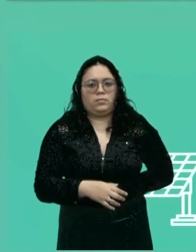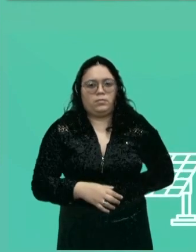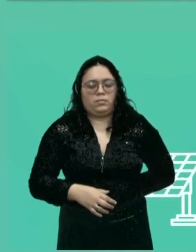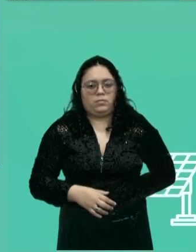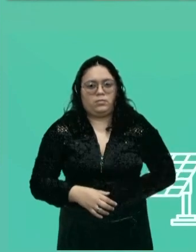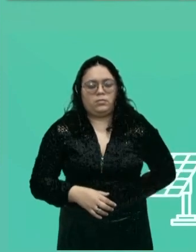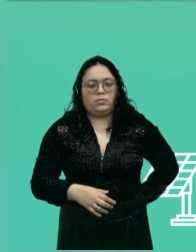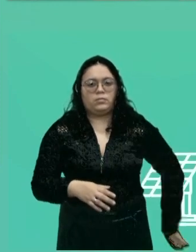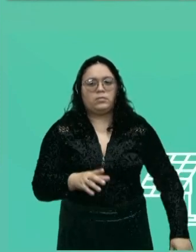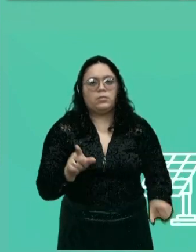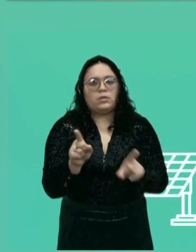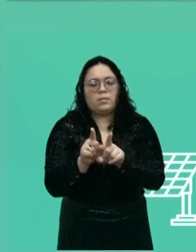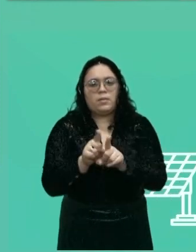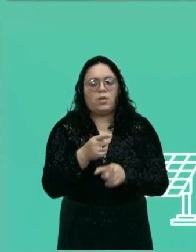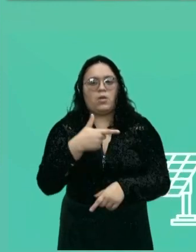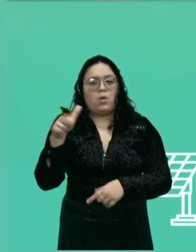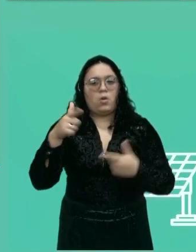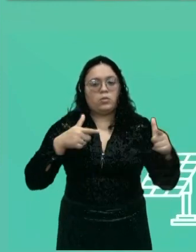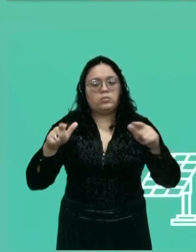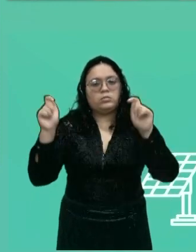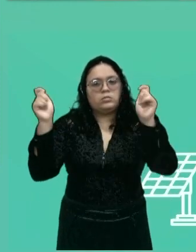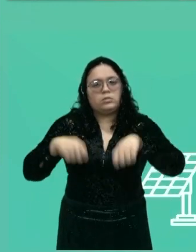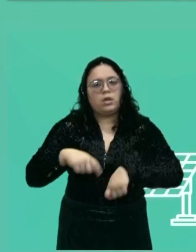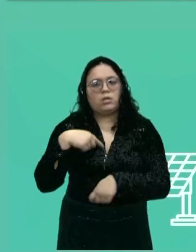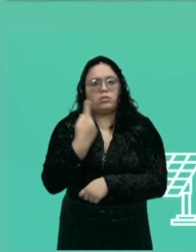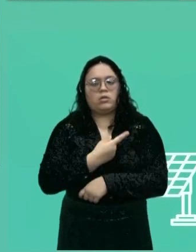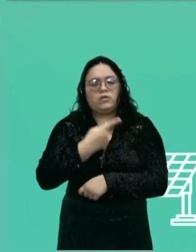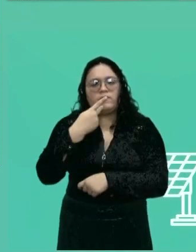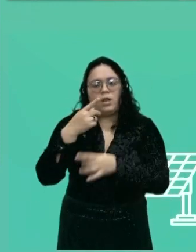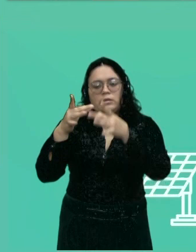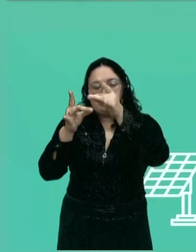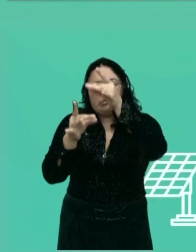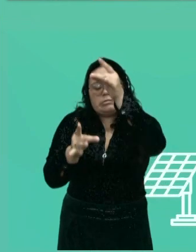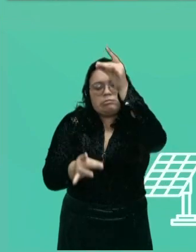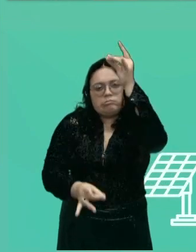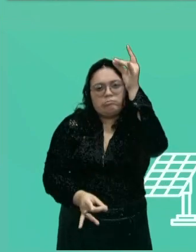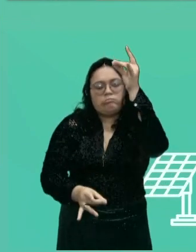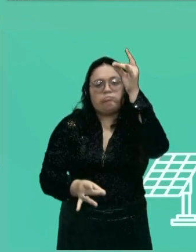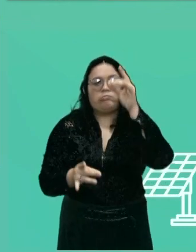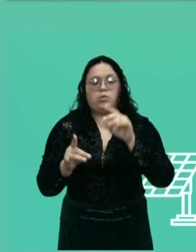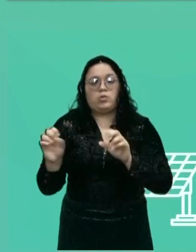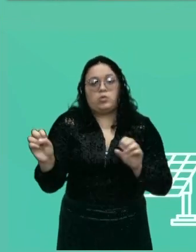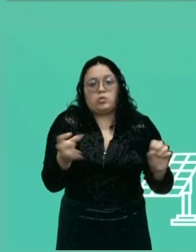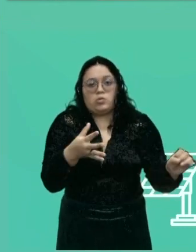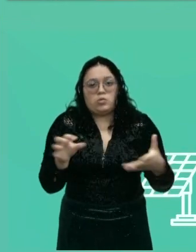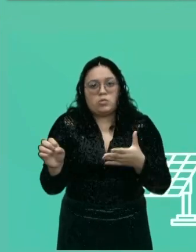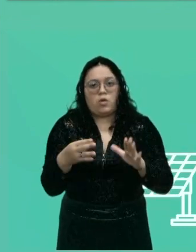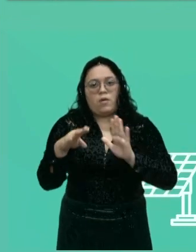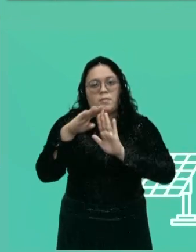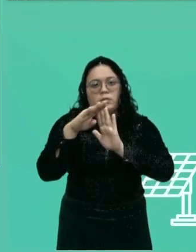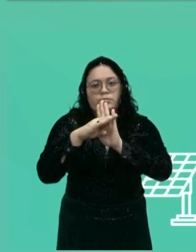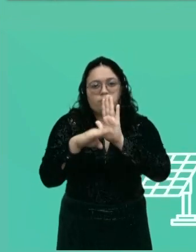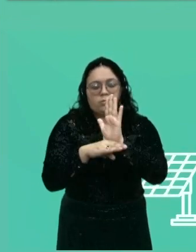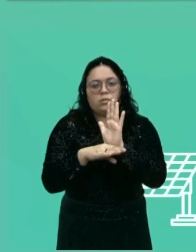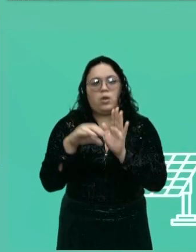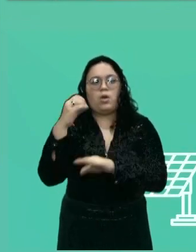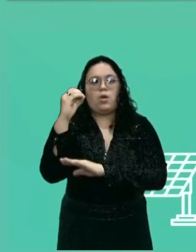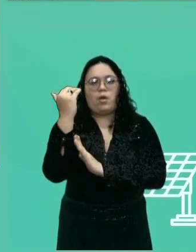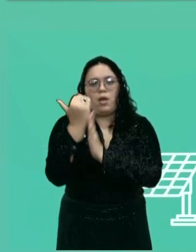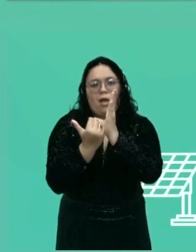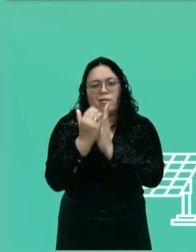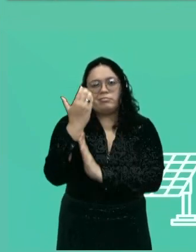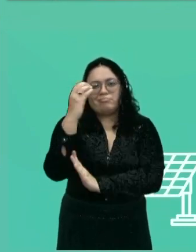robust regulatory environment in the form of a new low carbon hydrogen standard, which defines exactly what it means for hydrogen to be low